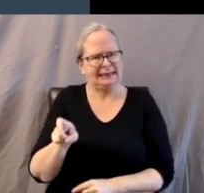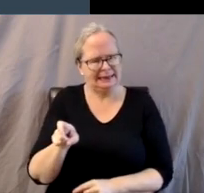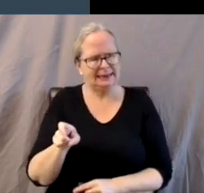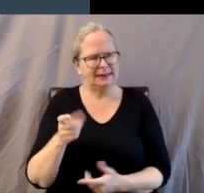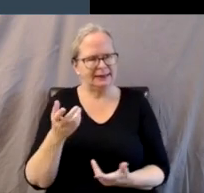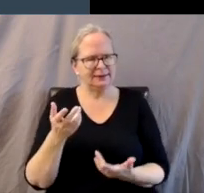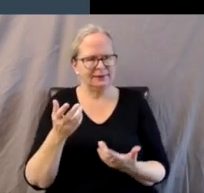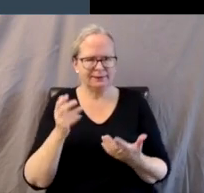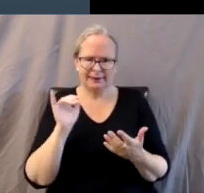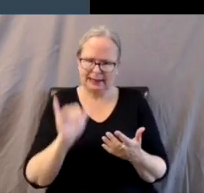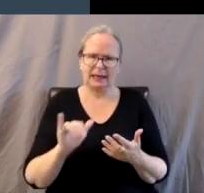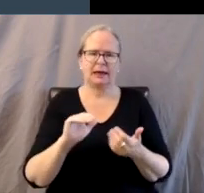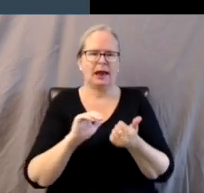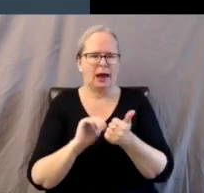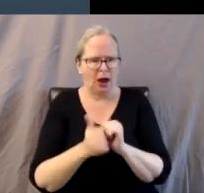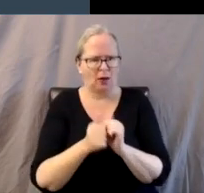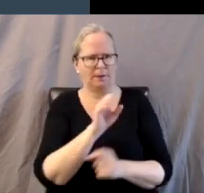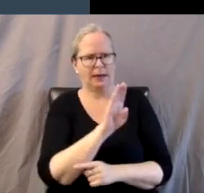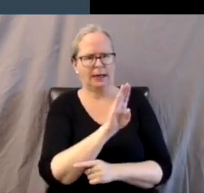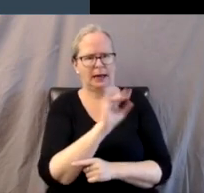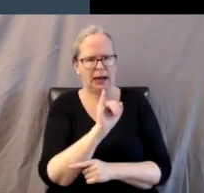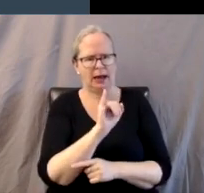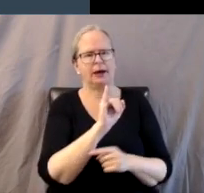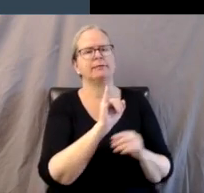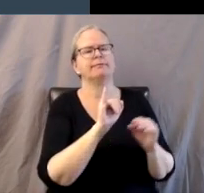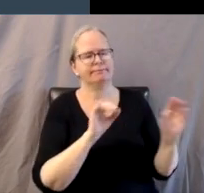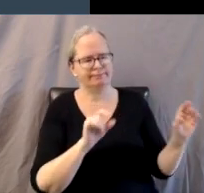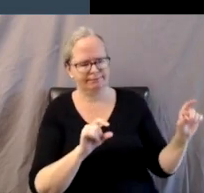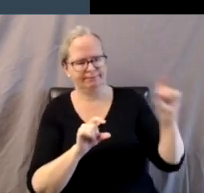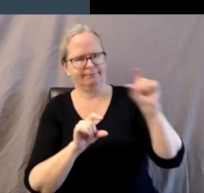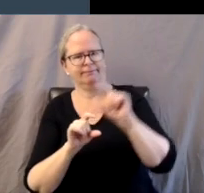basic income help support that individual's life?